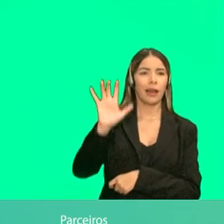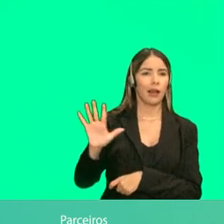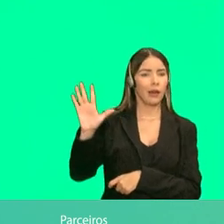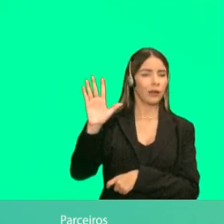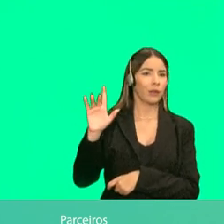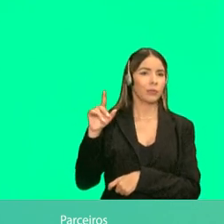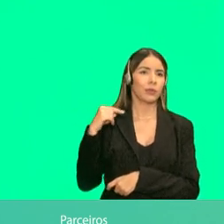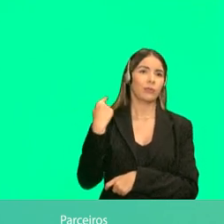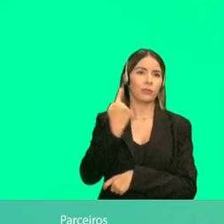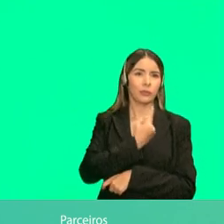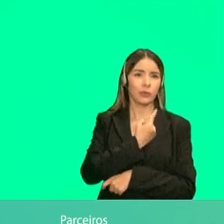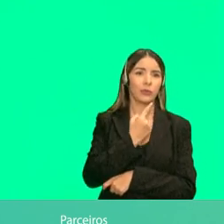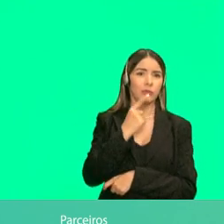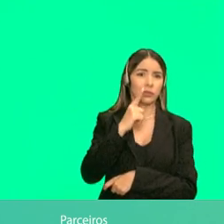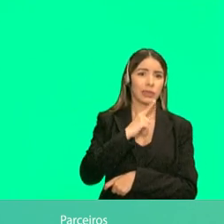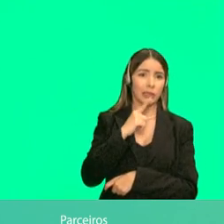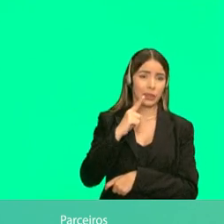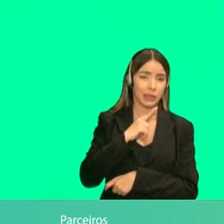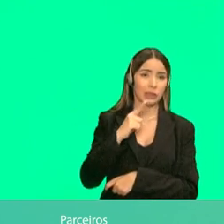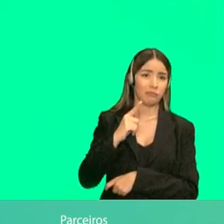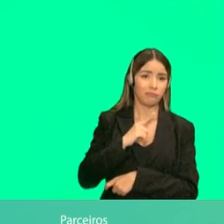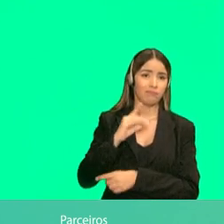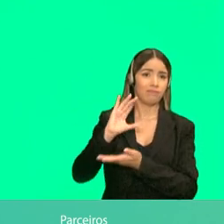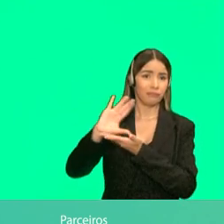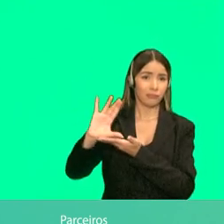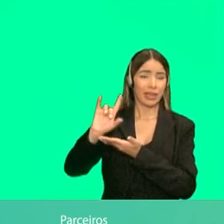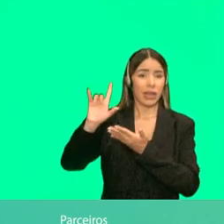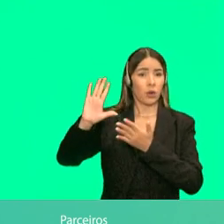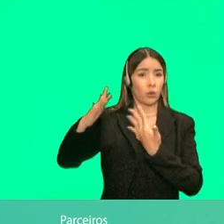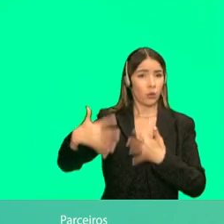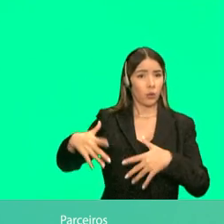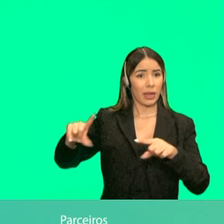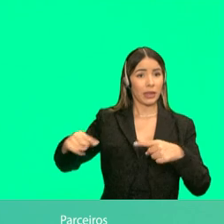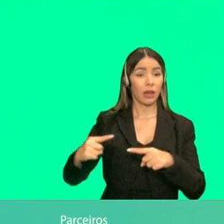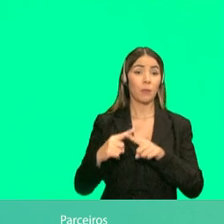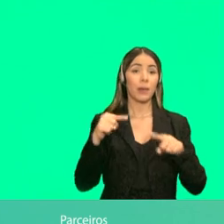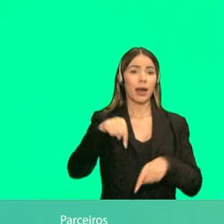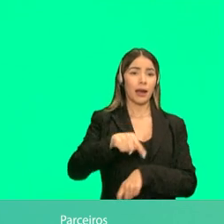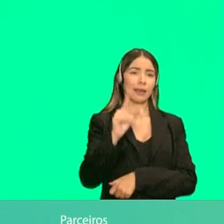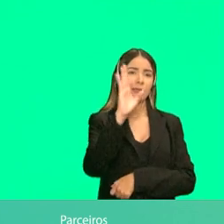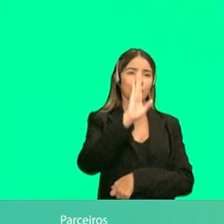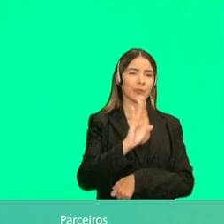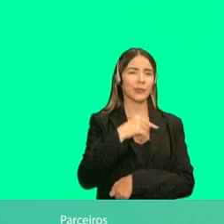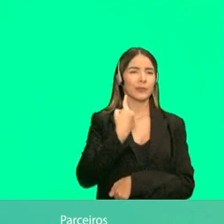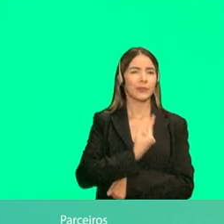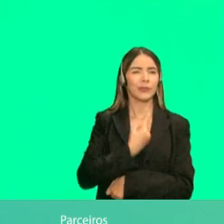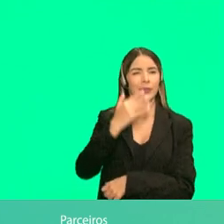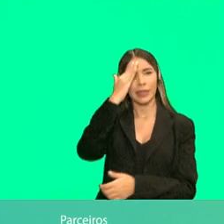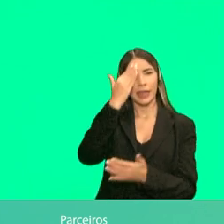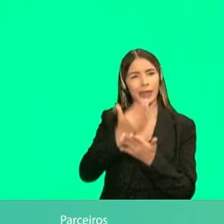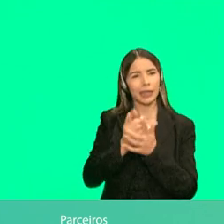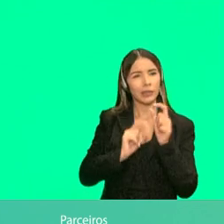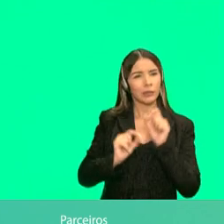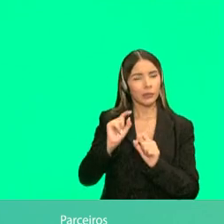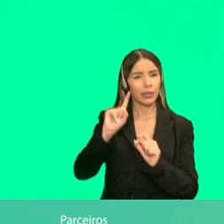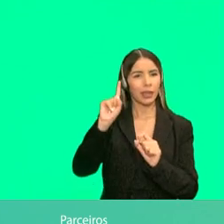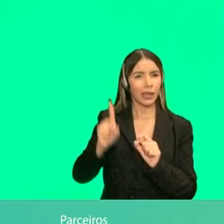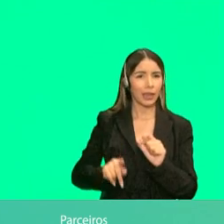business model to escalate this technology is through a collaborative work.